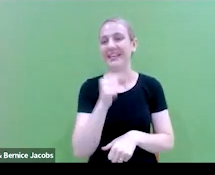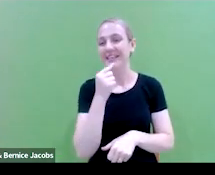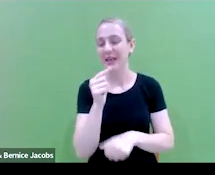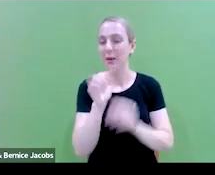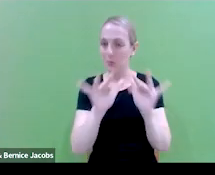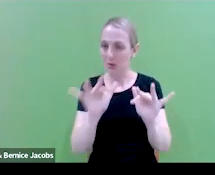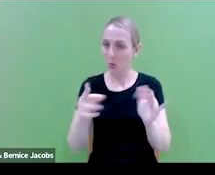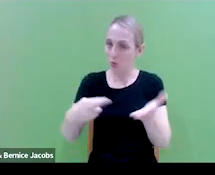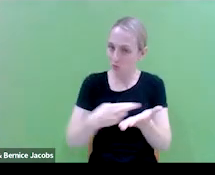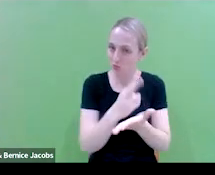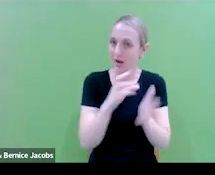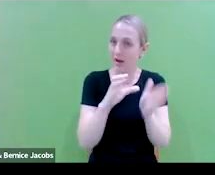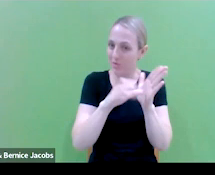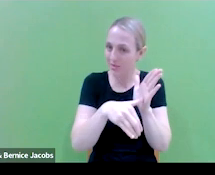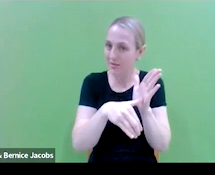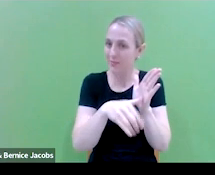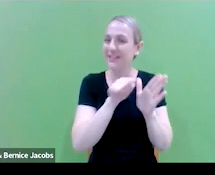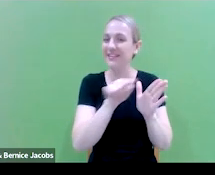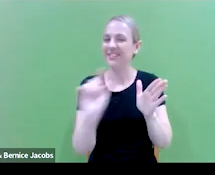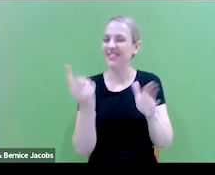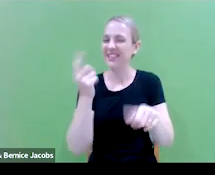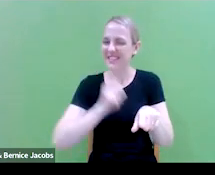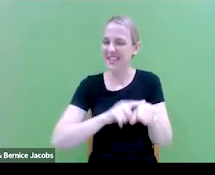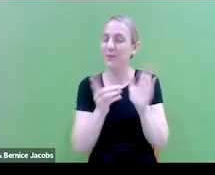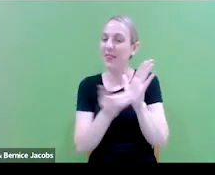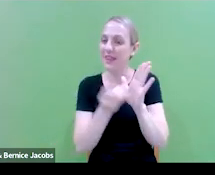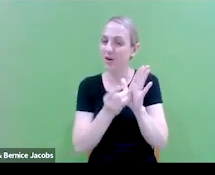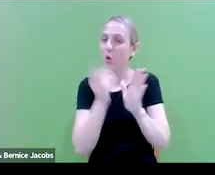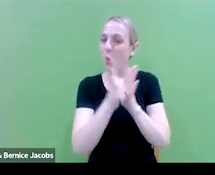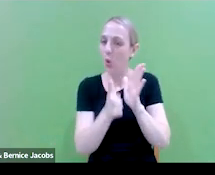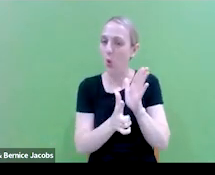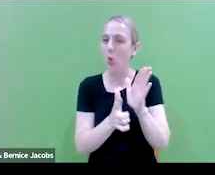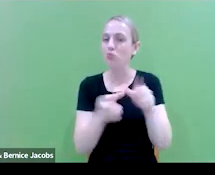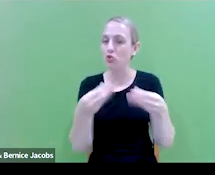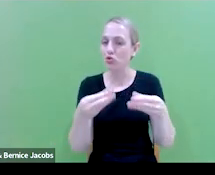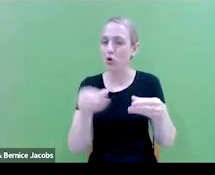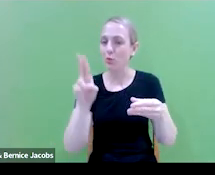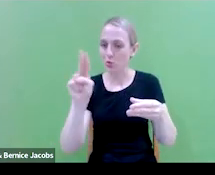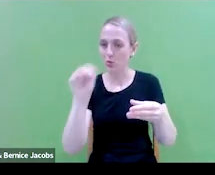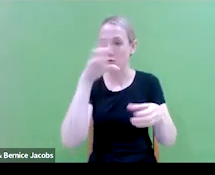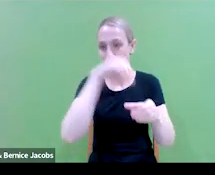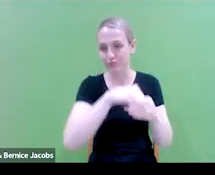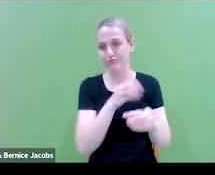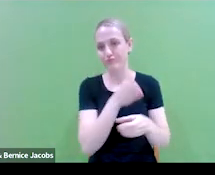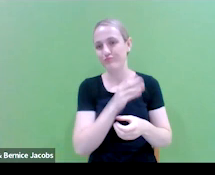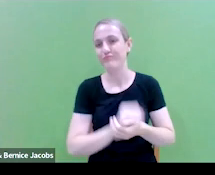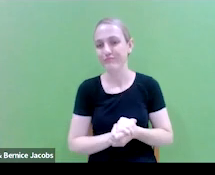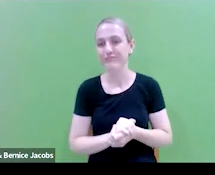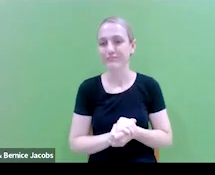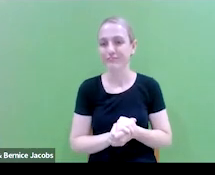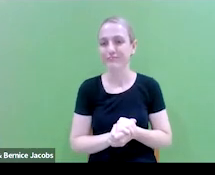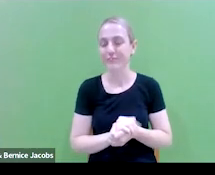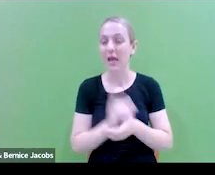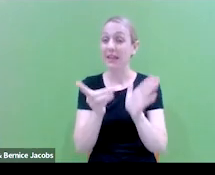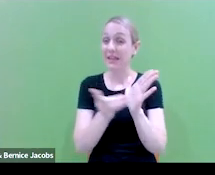Disabilities was the first time we saw this definition appear legally in any documentation. And the